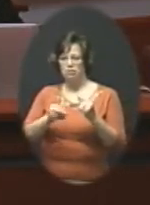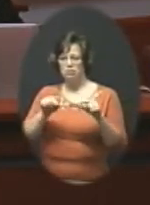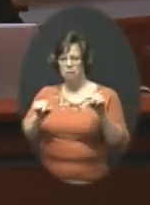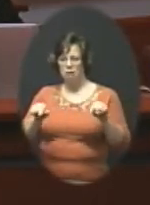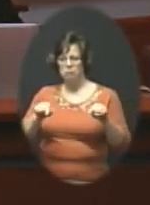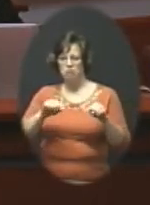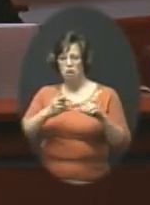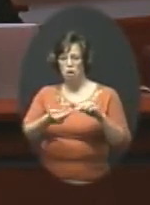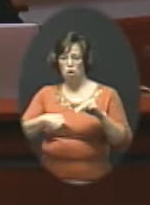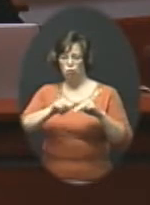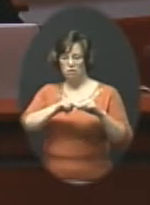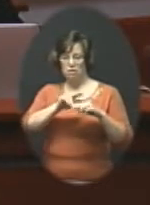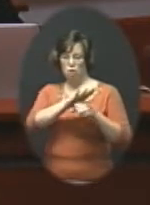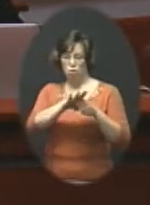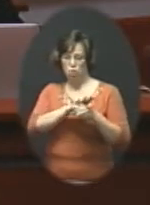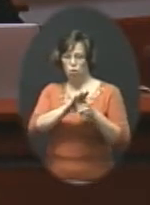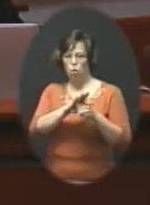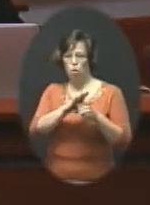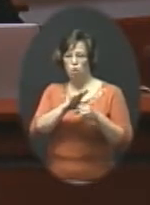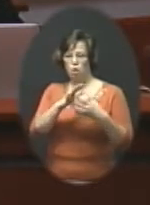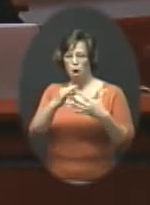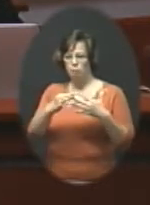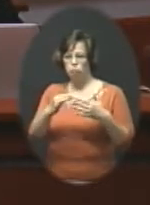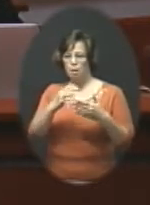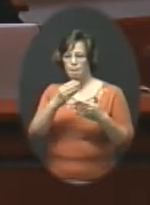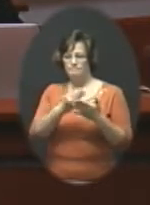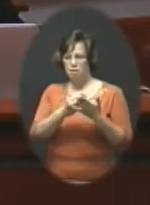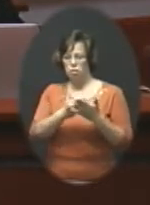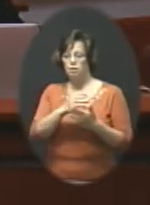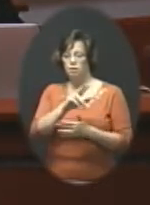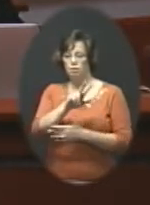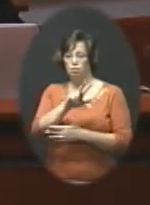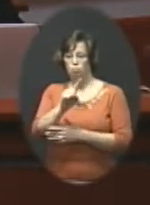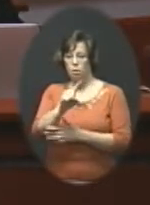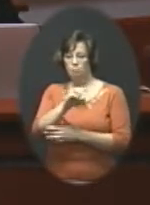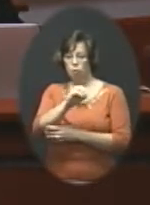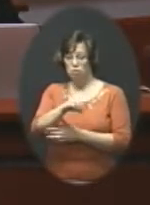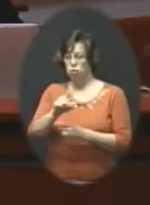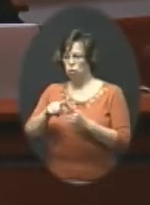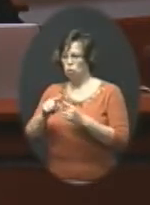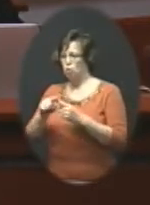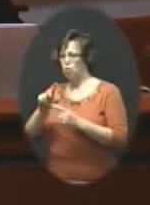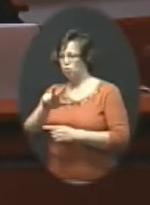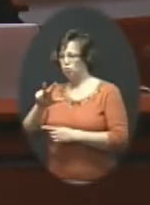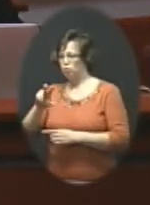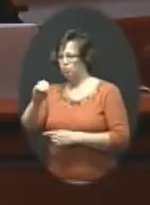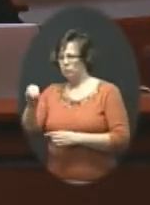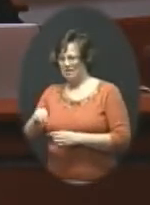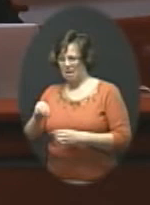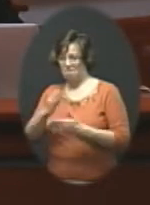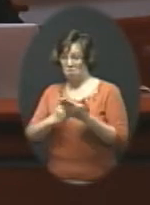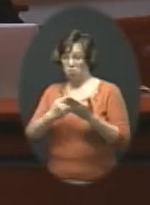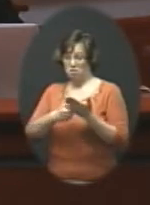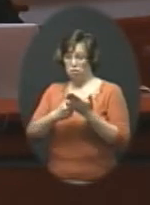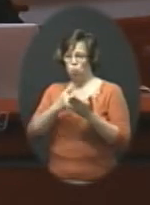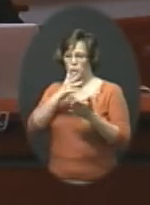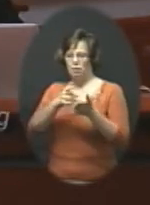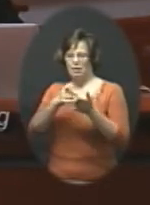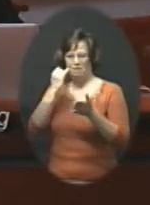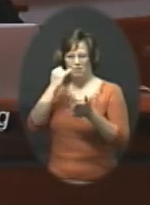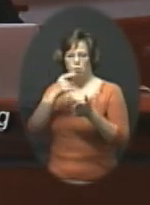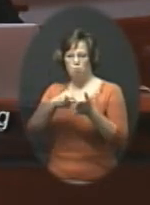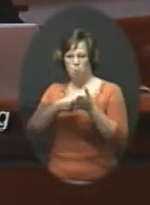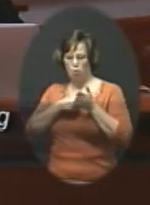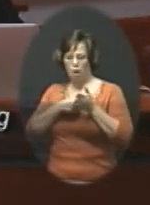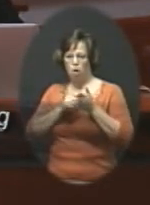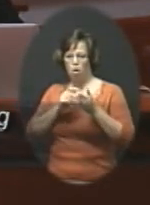local option budget from 31% to 33%. And part of the big discussion is whether or not they would require us to go out for an